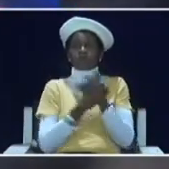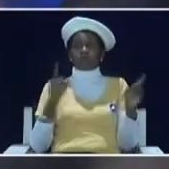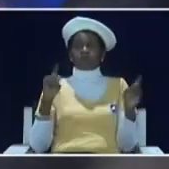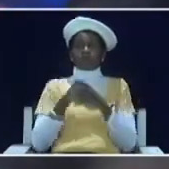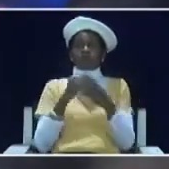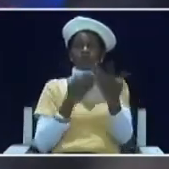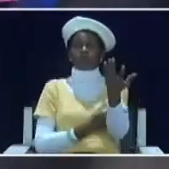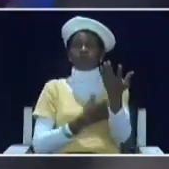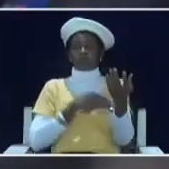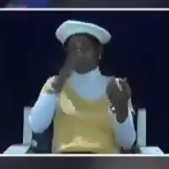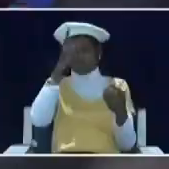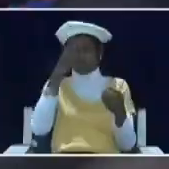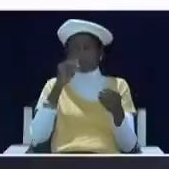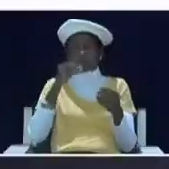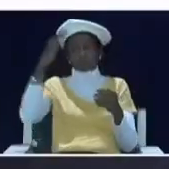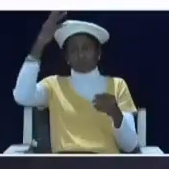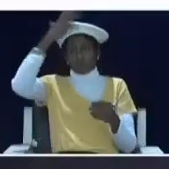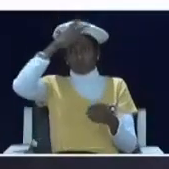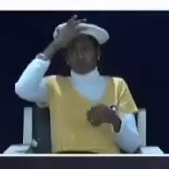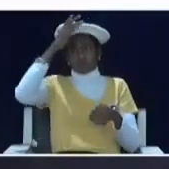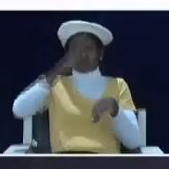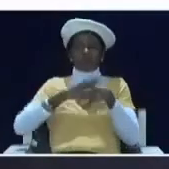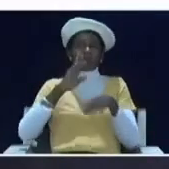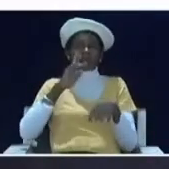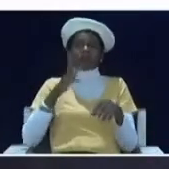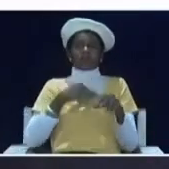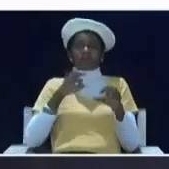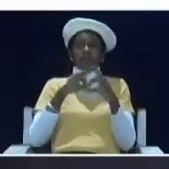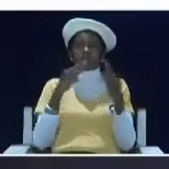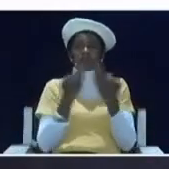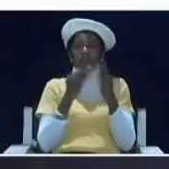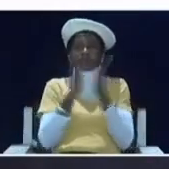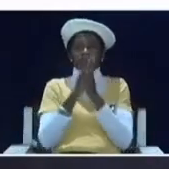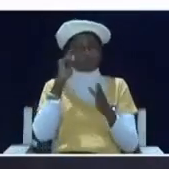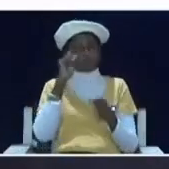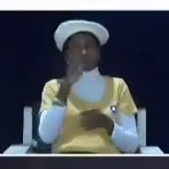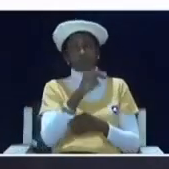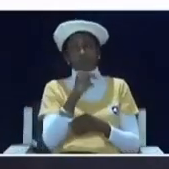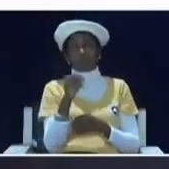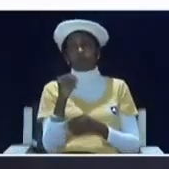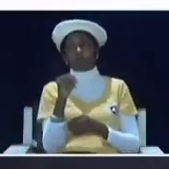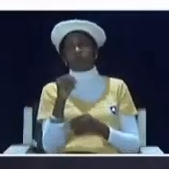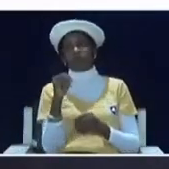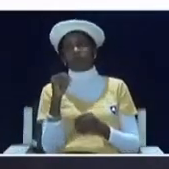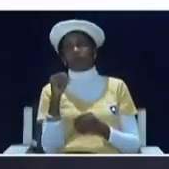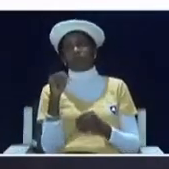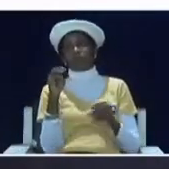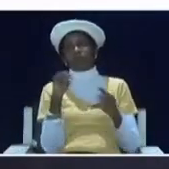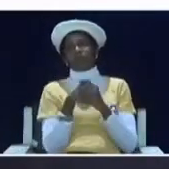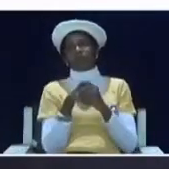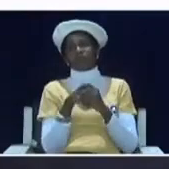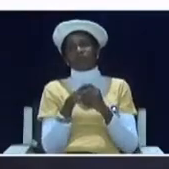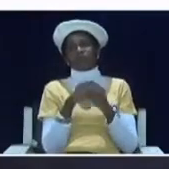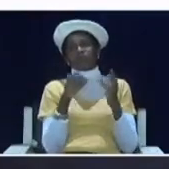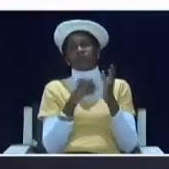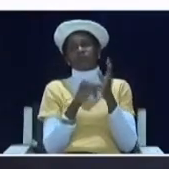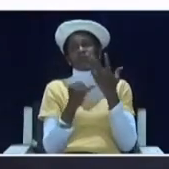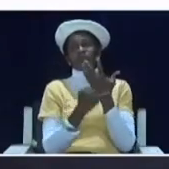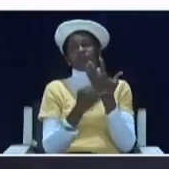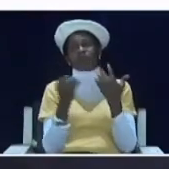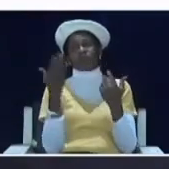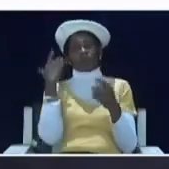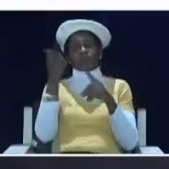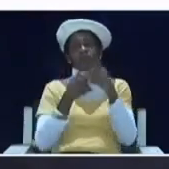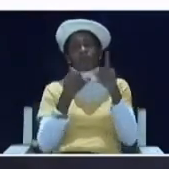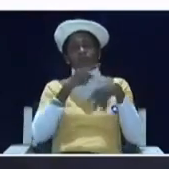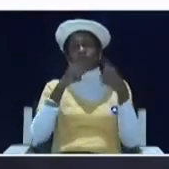in the morning, and Daddy Gio laid hands on her, my entire family, and prayed for us. So in January, that was last month, we